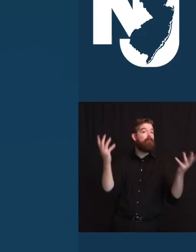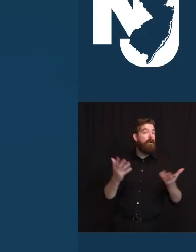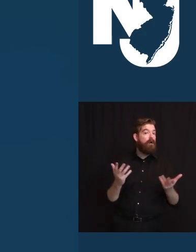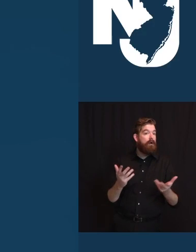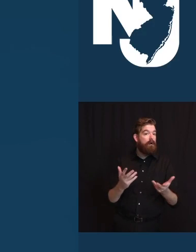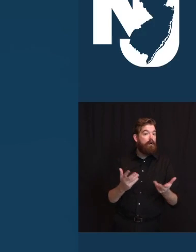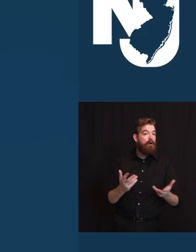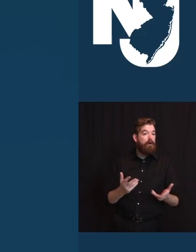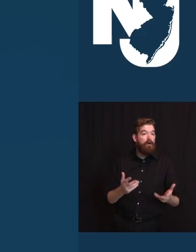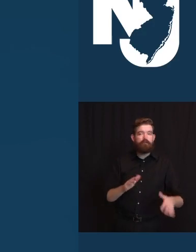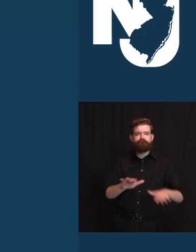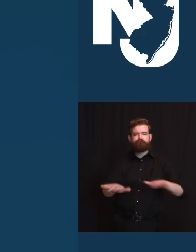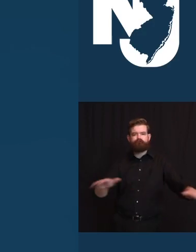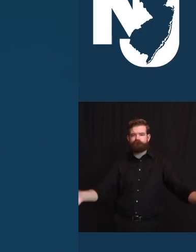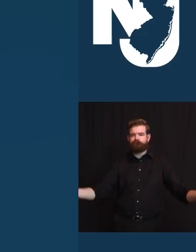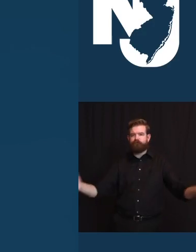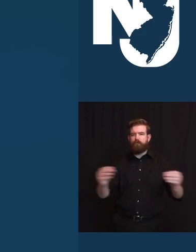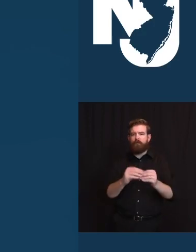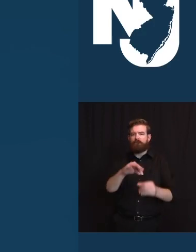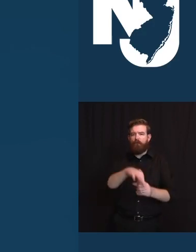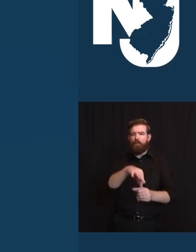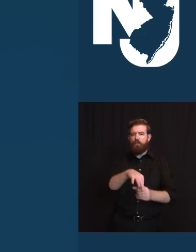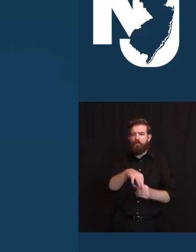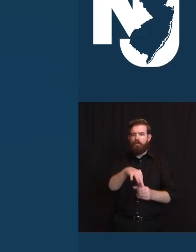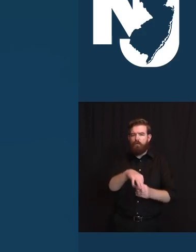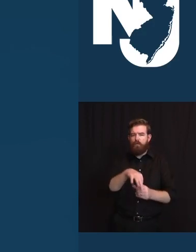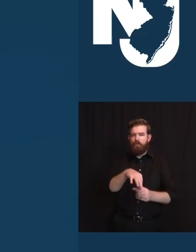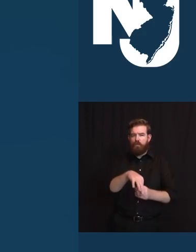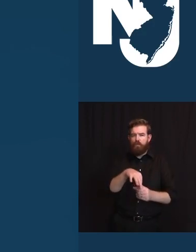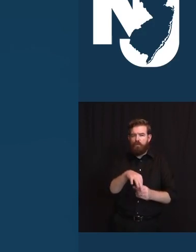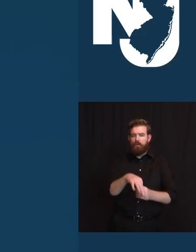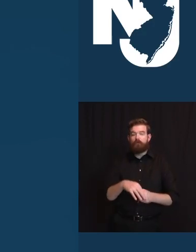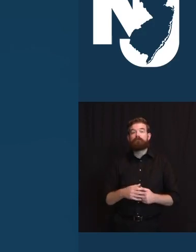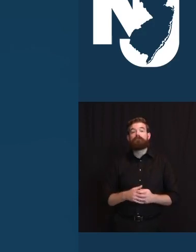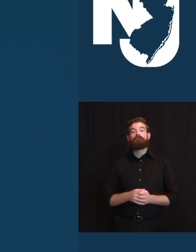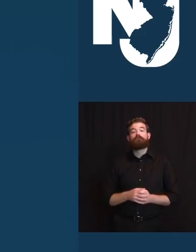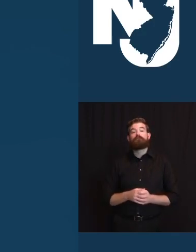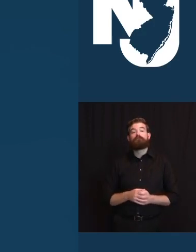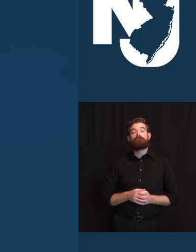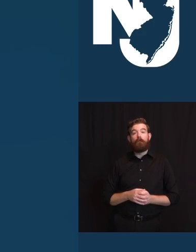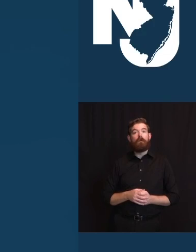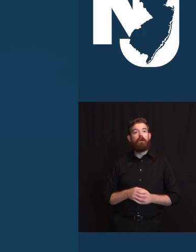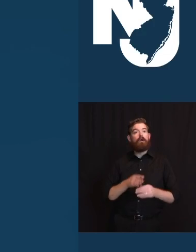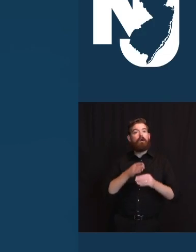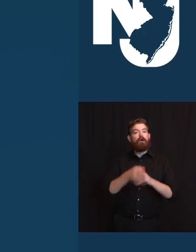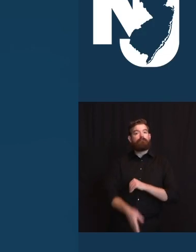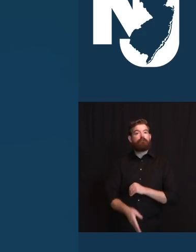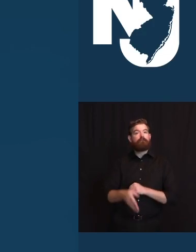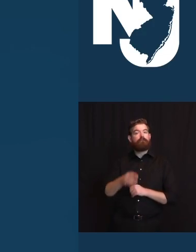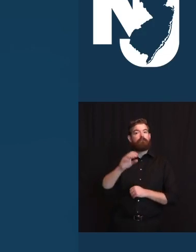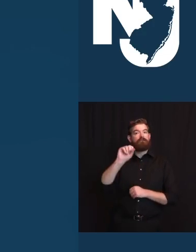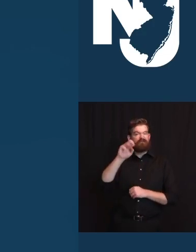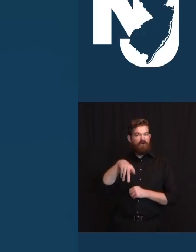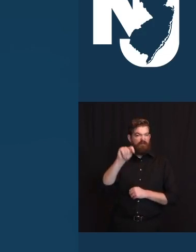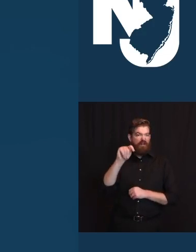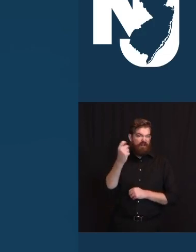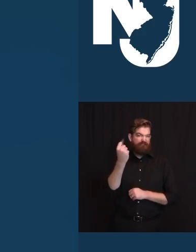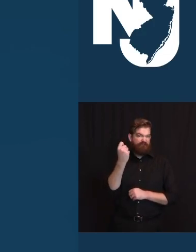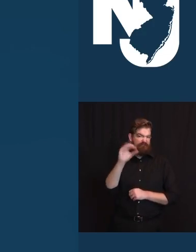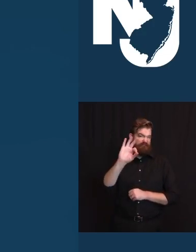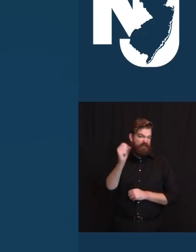to be one of changing perceptions of our immigrant communities, especially our Muslim community, and promoting